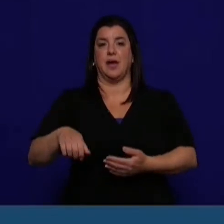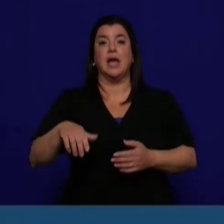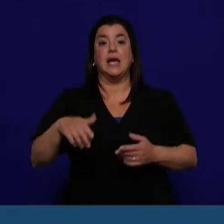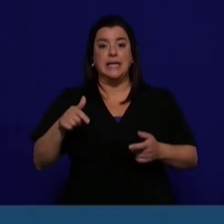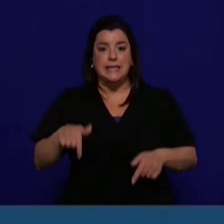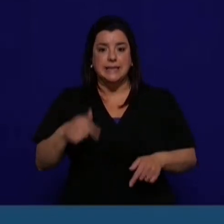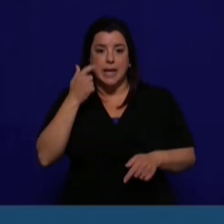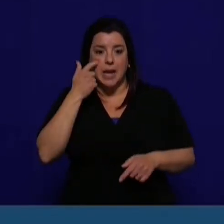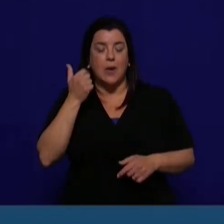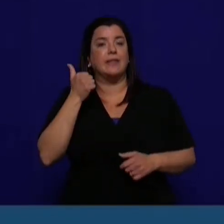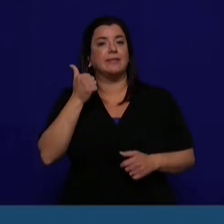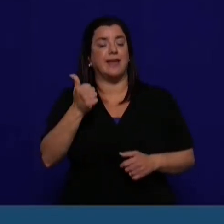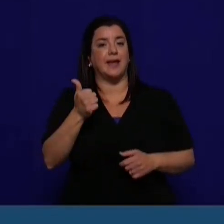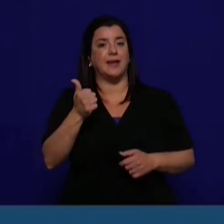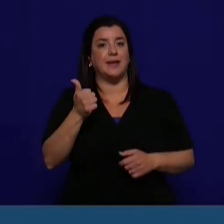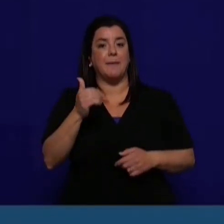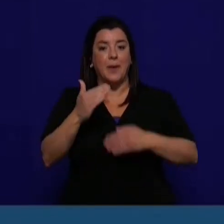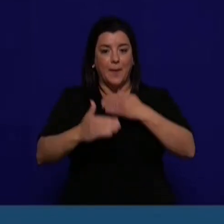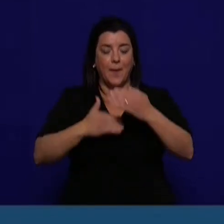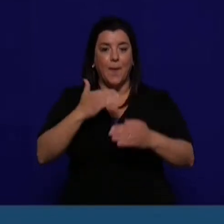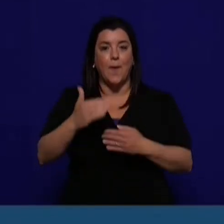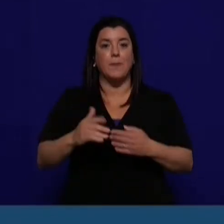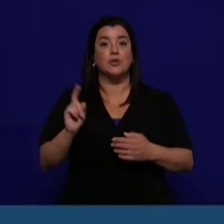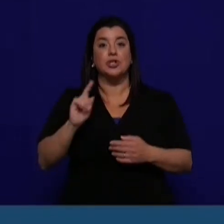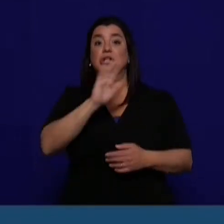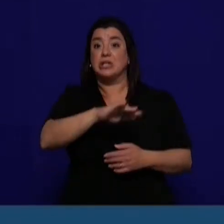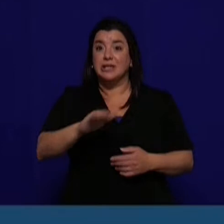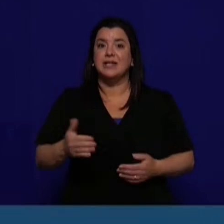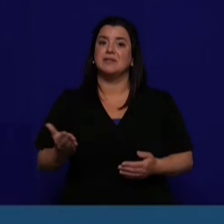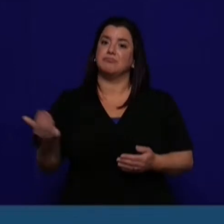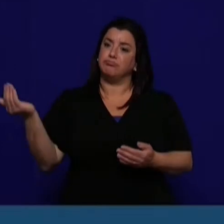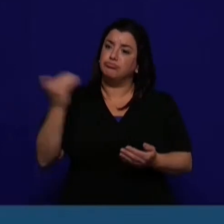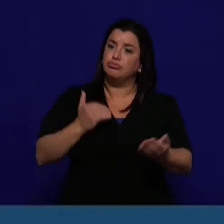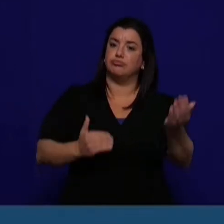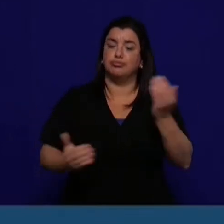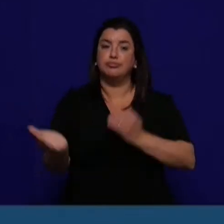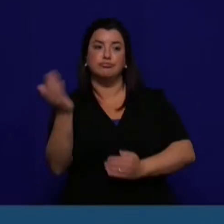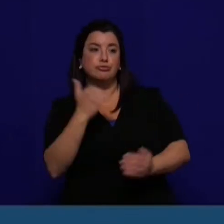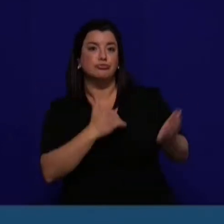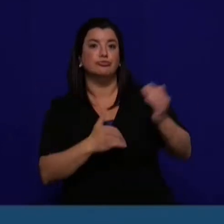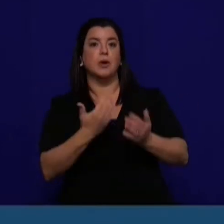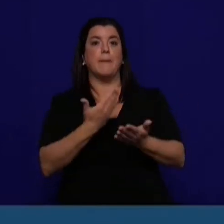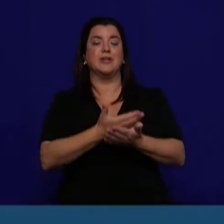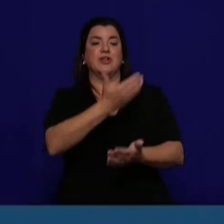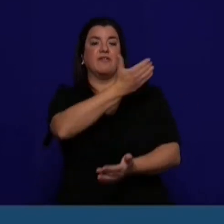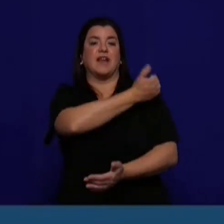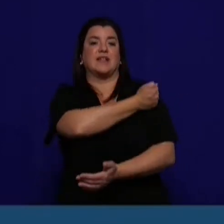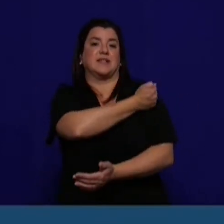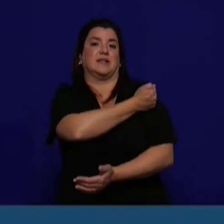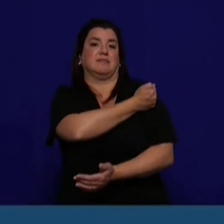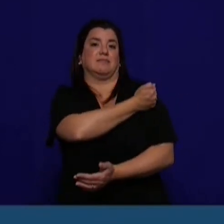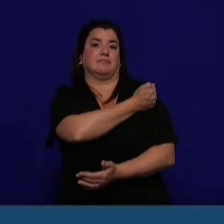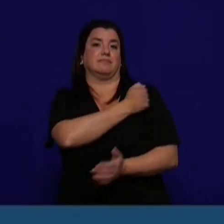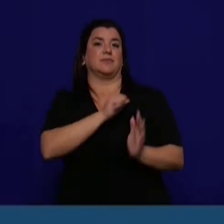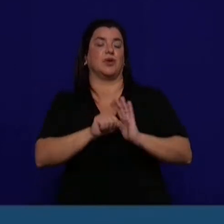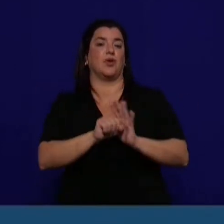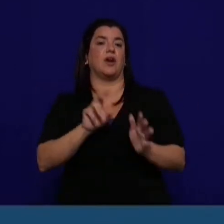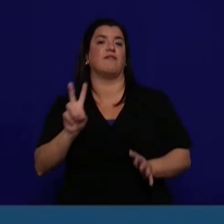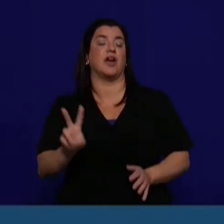aħna qegħdin naraw li l-persuni qegħdin jiġu beħġarhom biex huma jieħdu wkoll din it-tilqima tal-COVID. Ejja